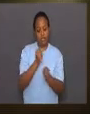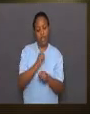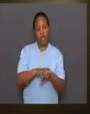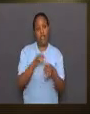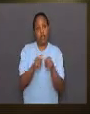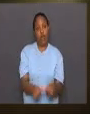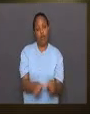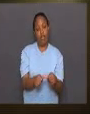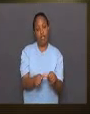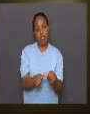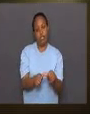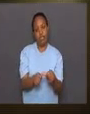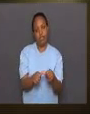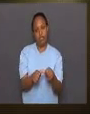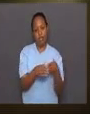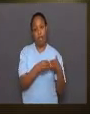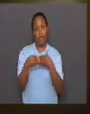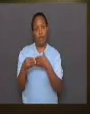its use of authority.